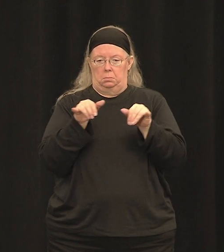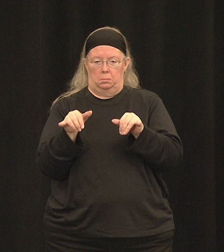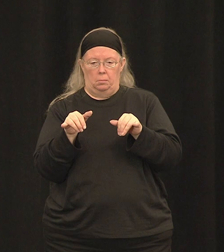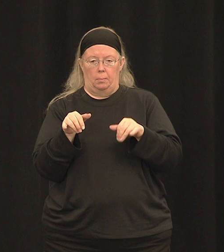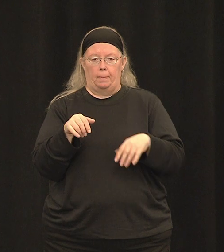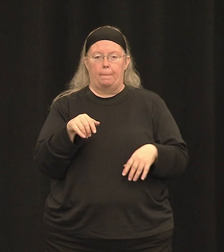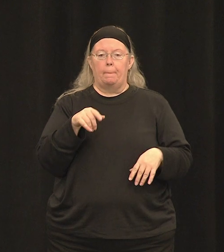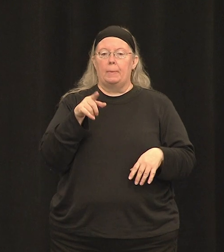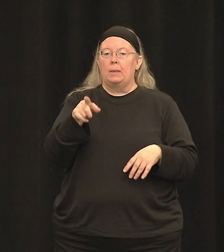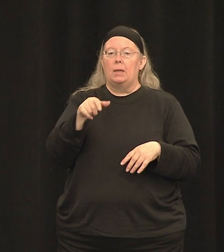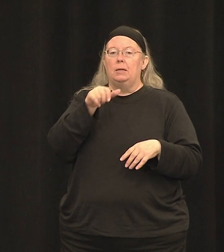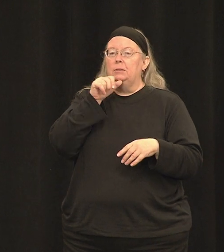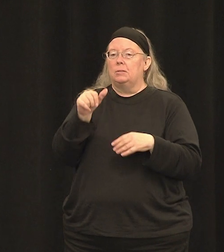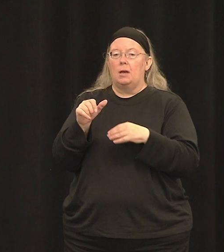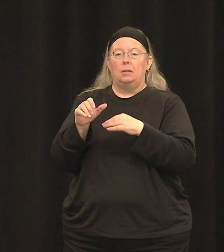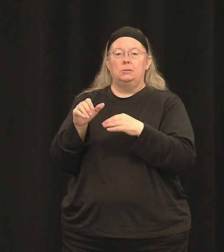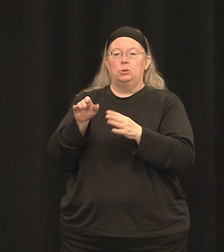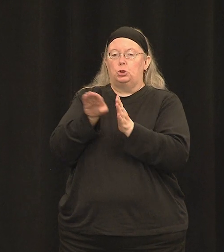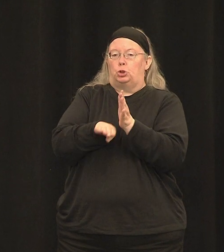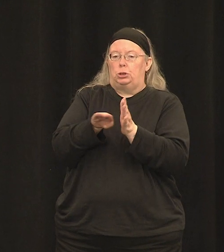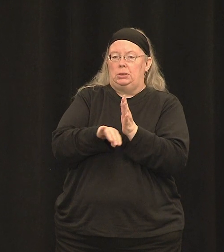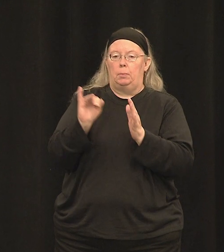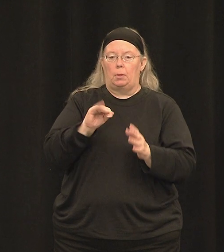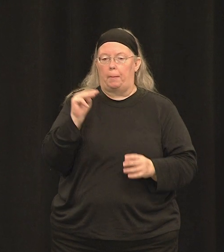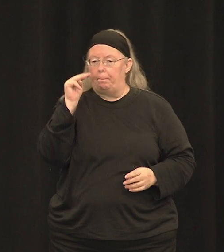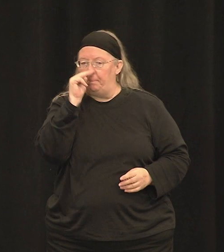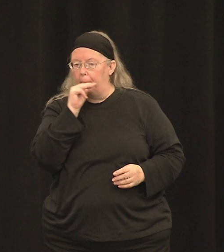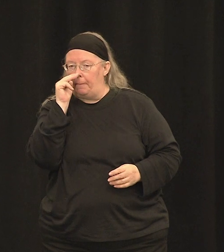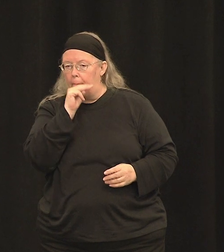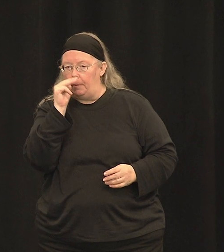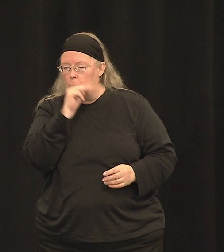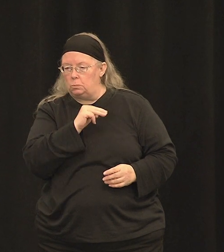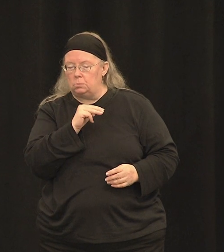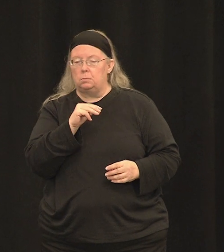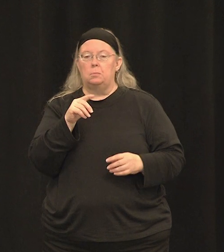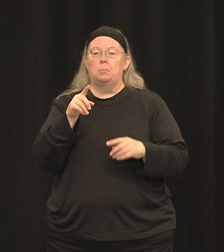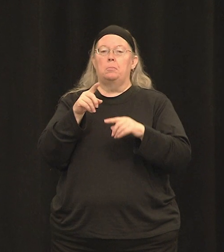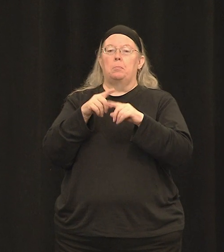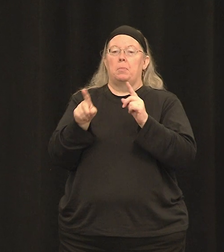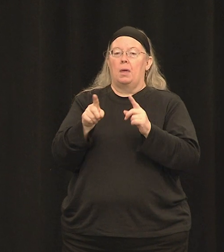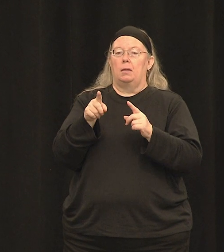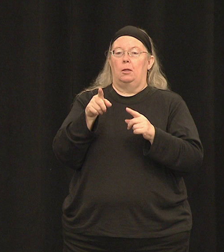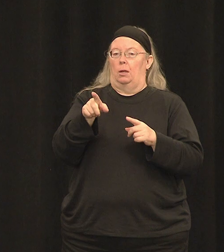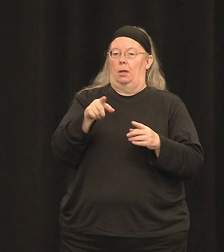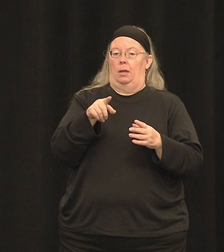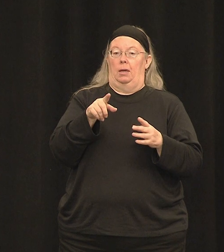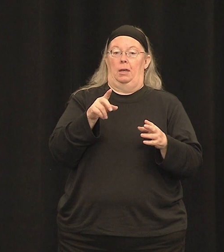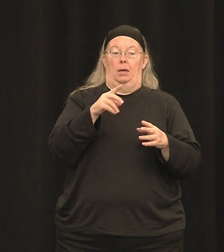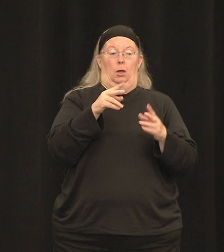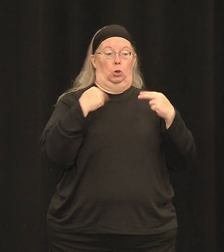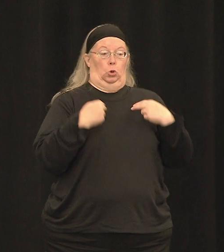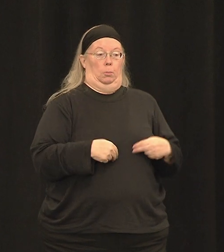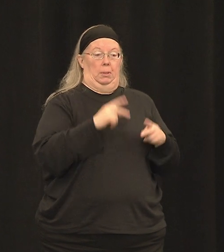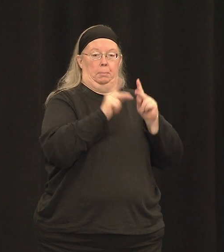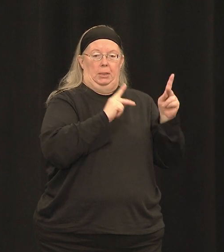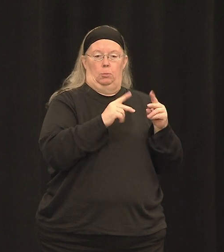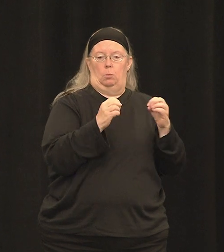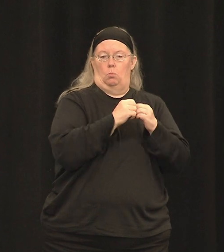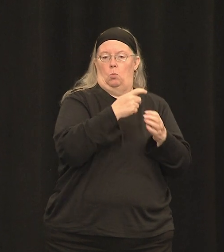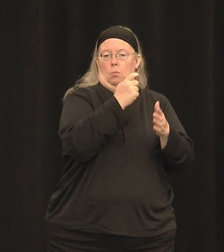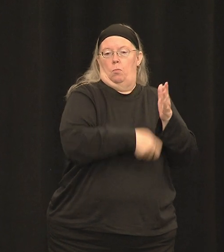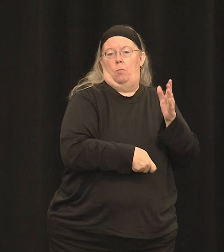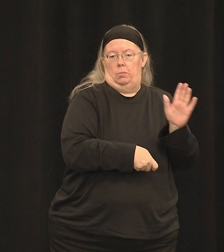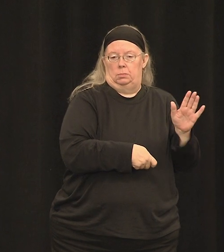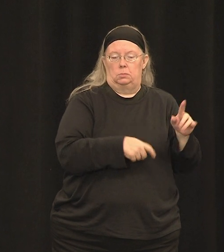as non-human primates, so they have certain advantages. Our pig model has robust hearing, vision,